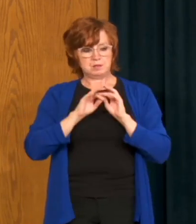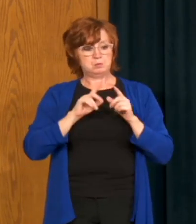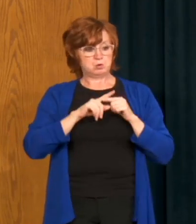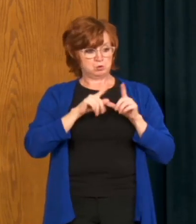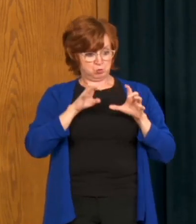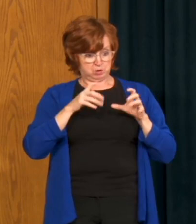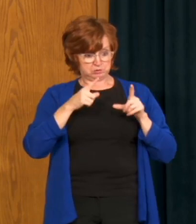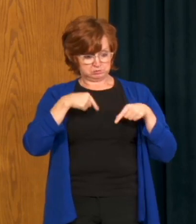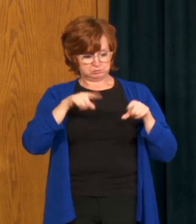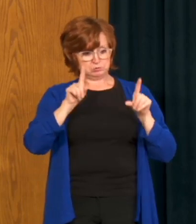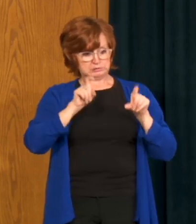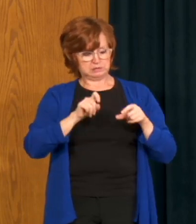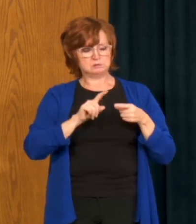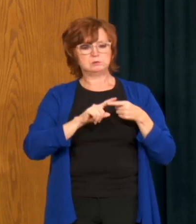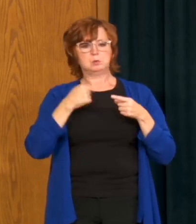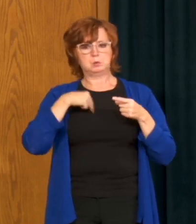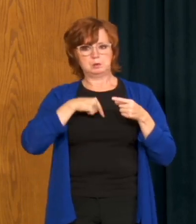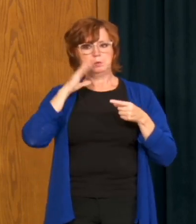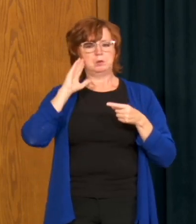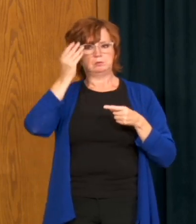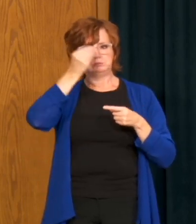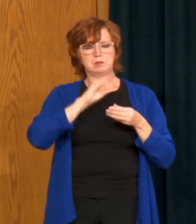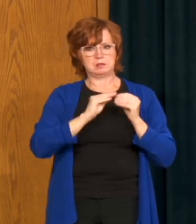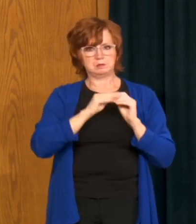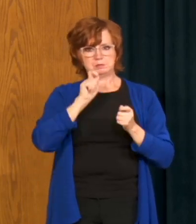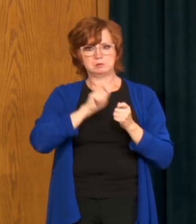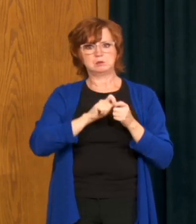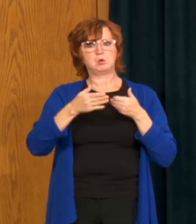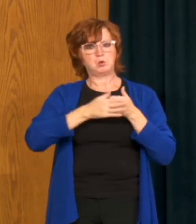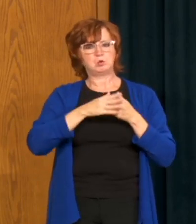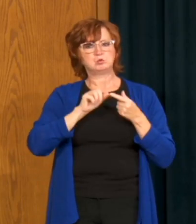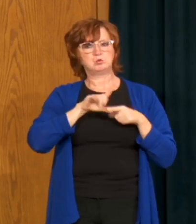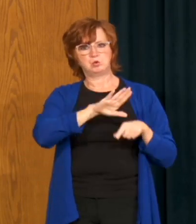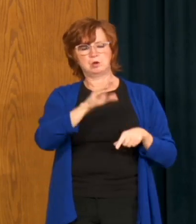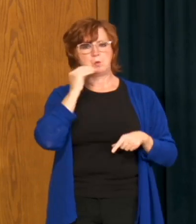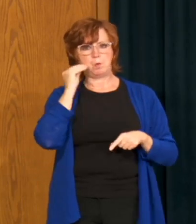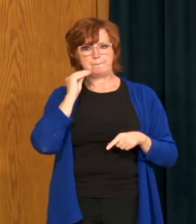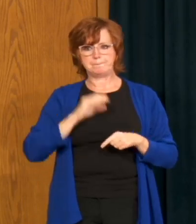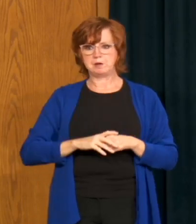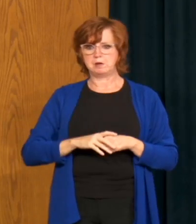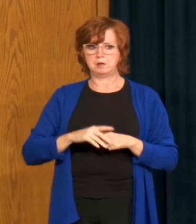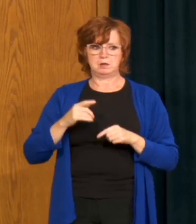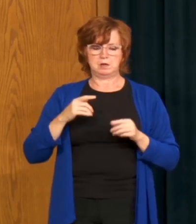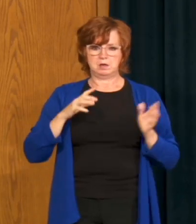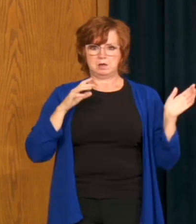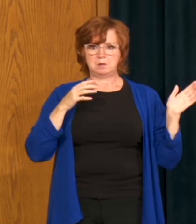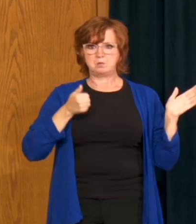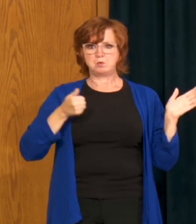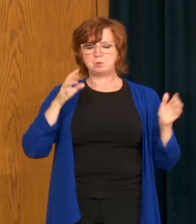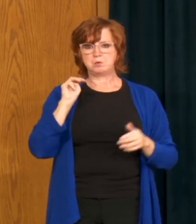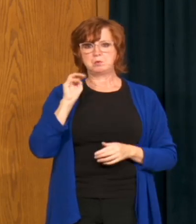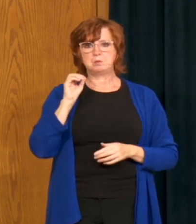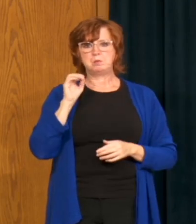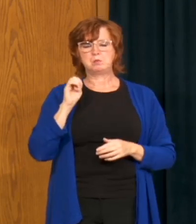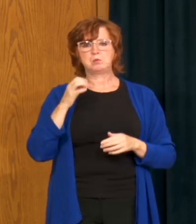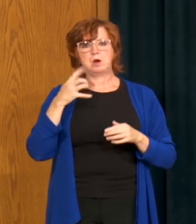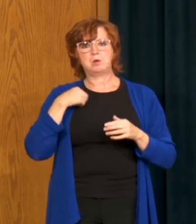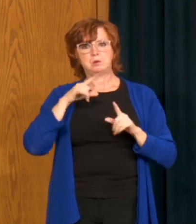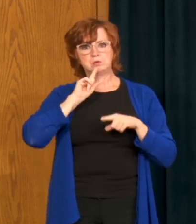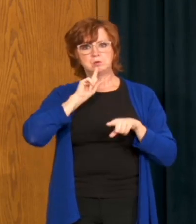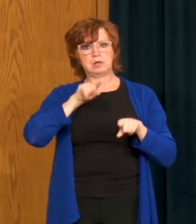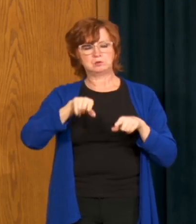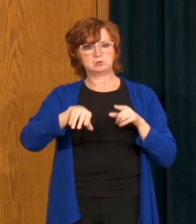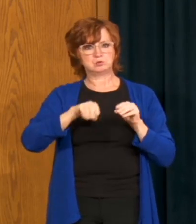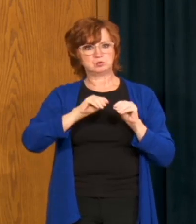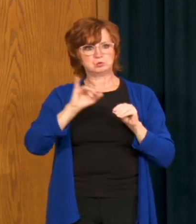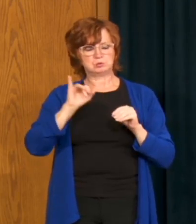we can certainly get some updated numbers related to that. I would just add to that, Mark, the testing capacity that we